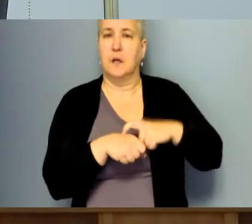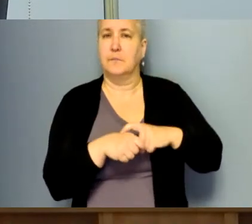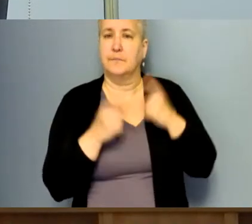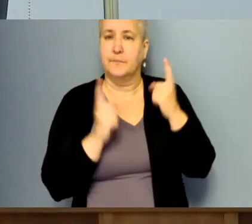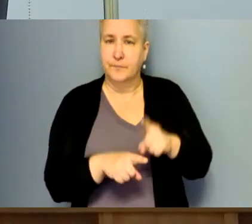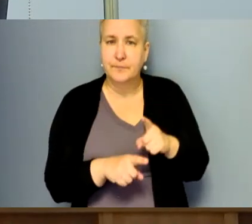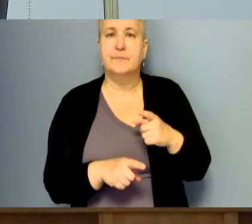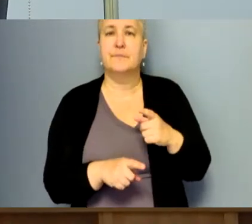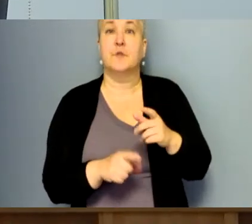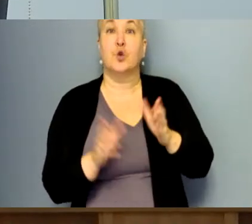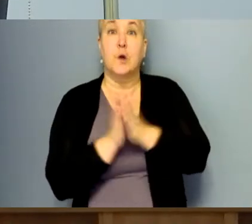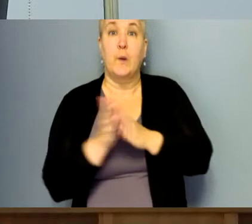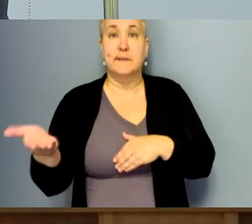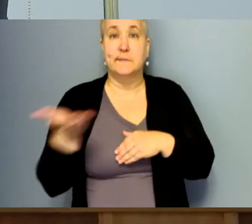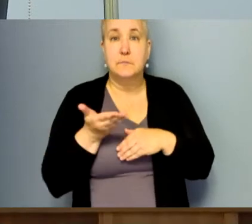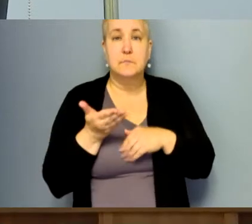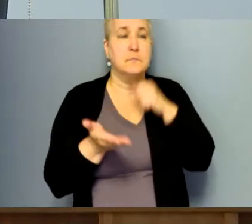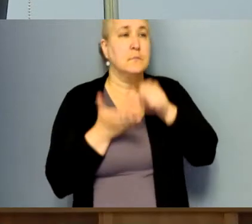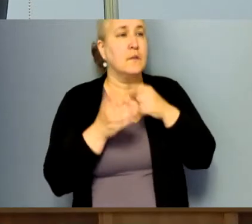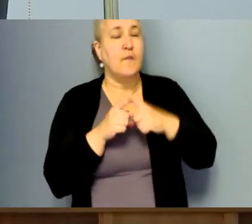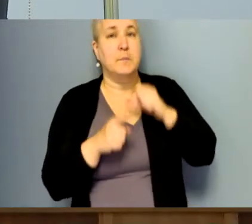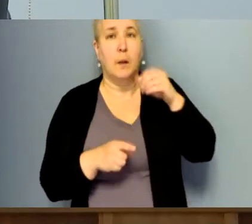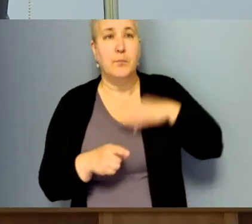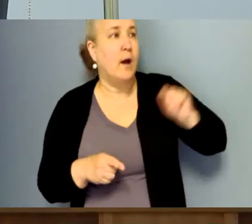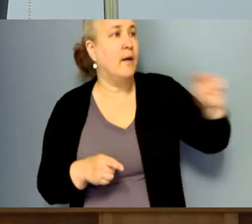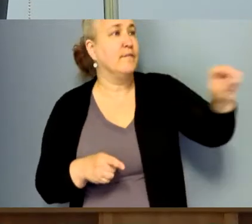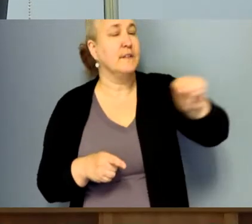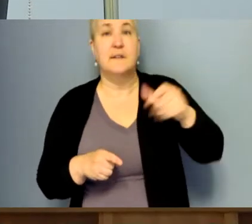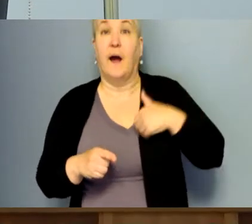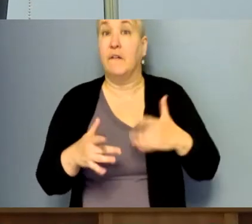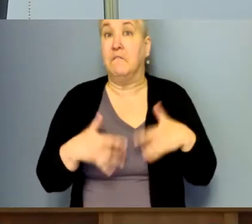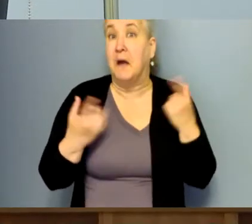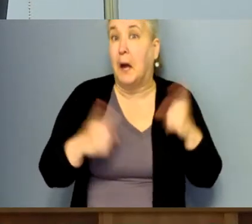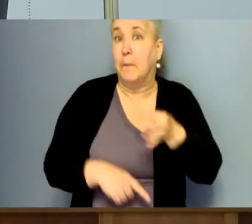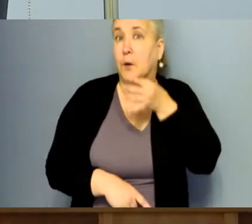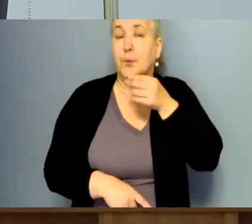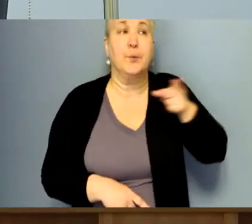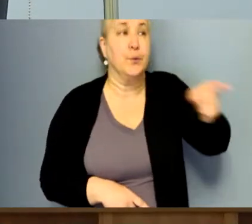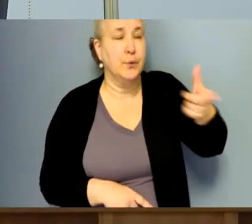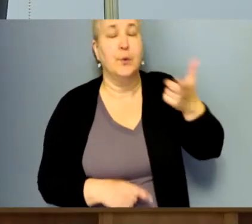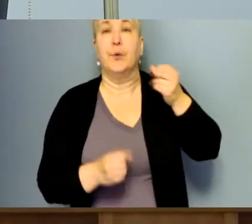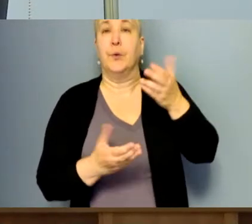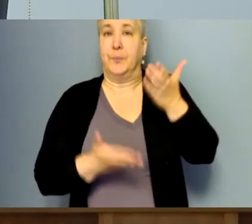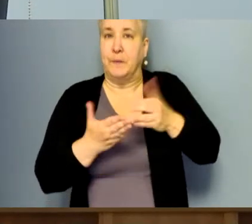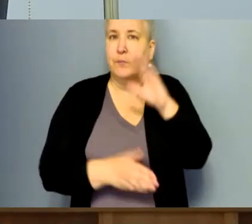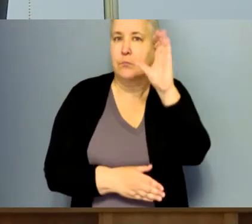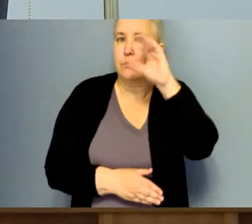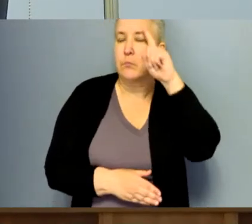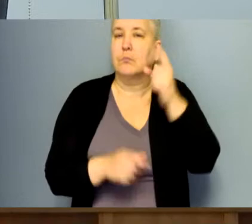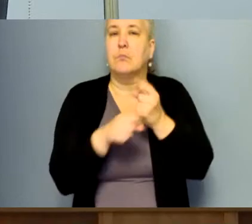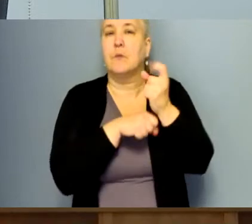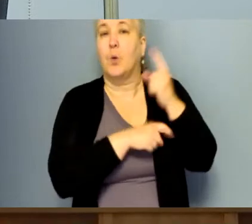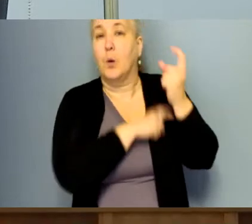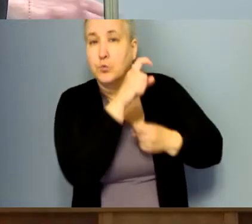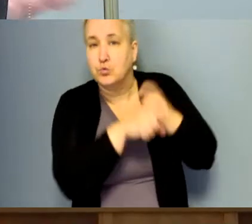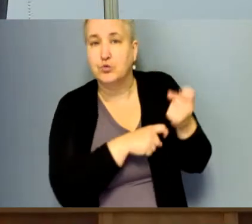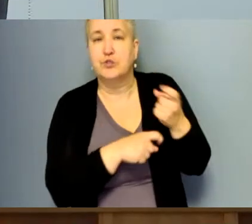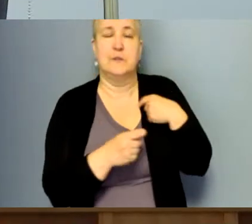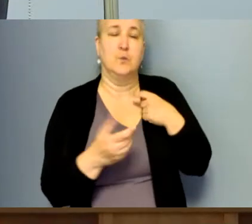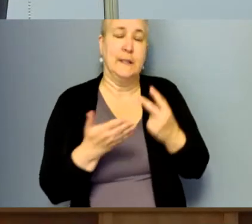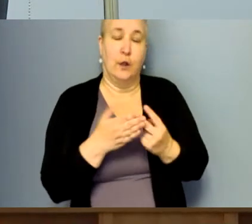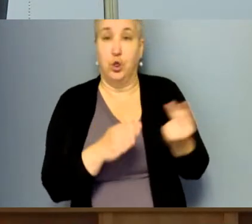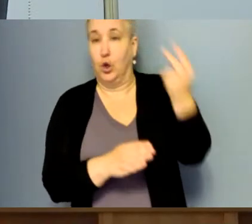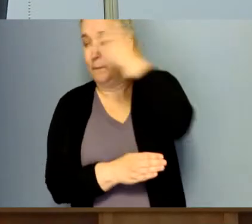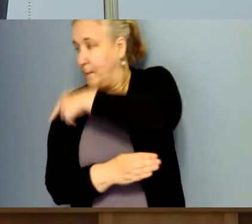are requests that come in, letters that come from these nonprofits that are having some event coming up. They, are looking for their annual contribution. We take a look back